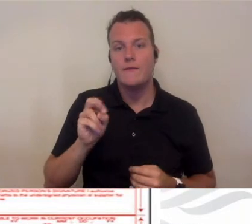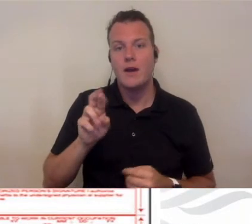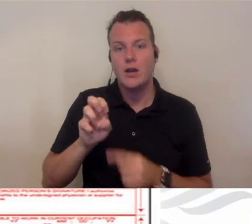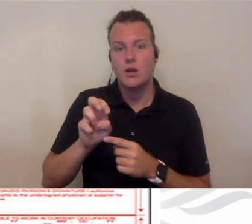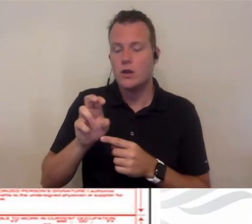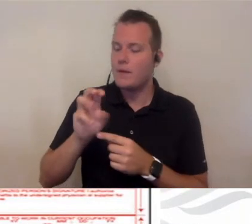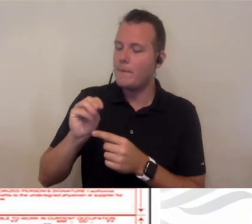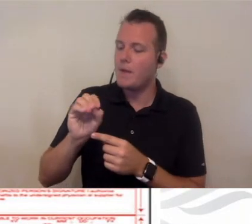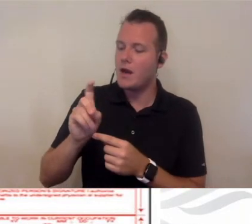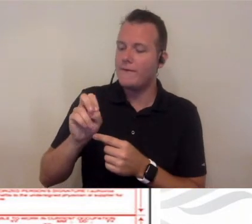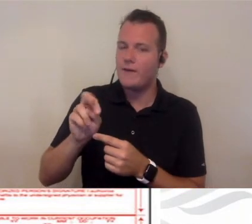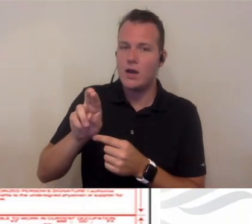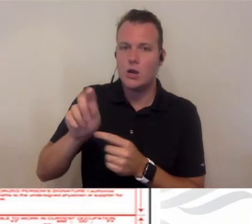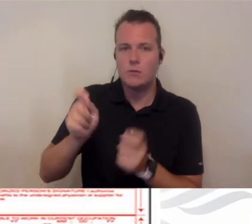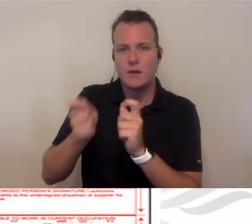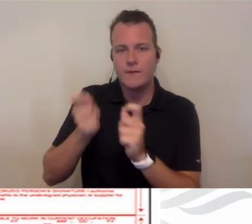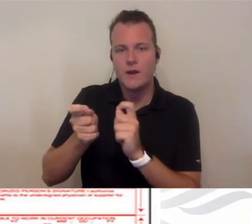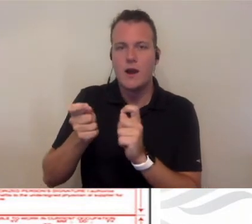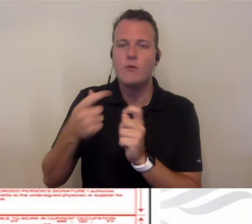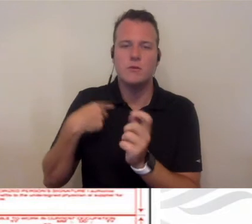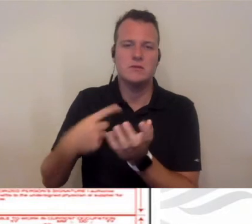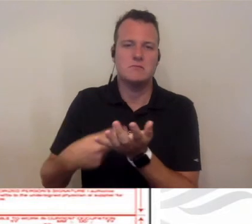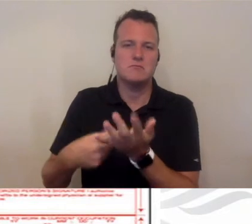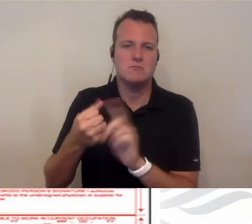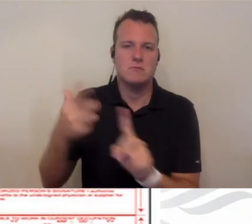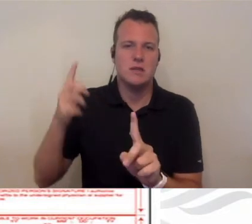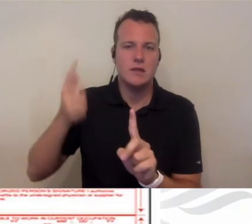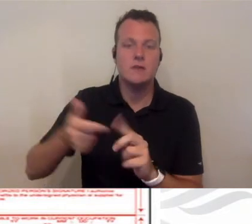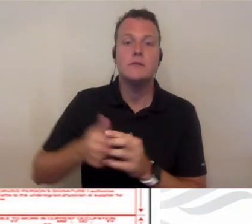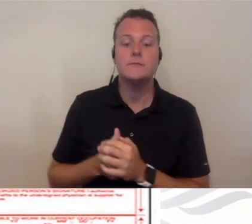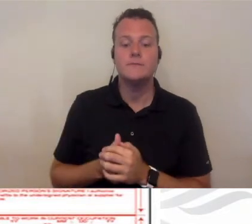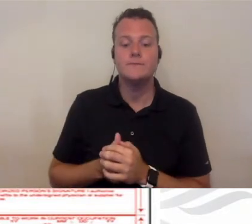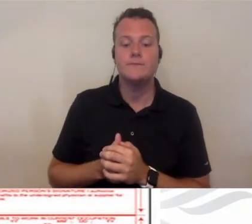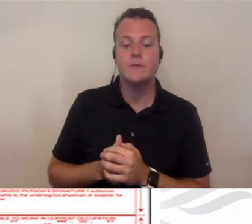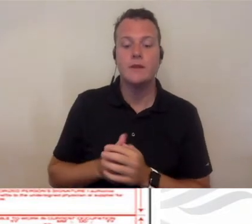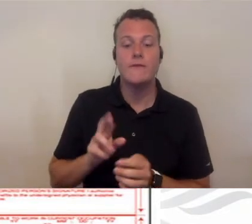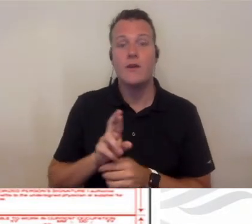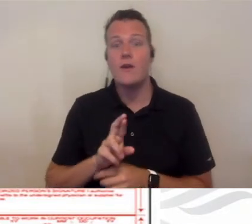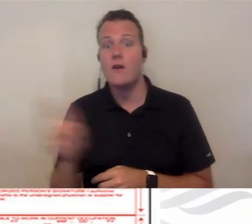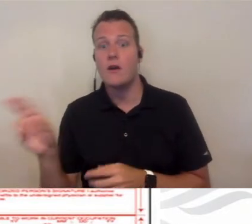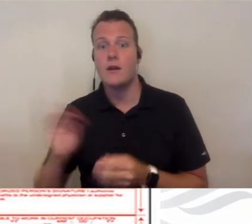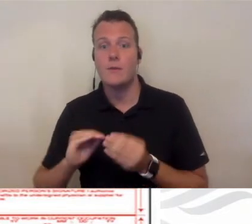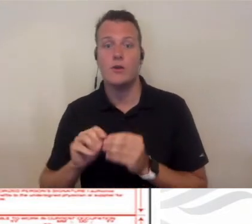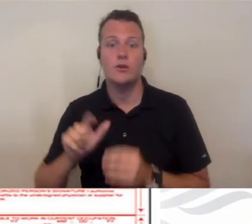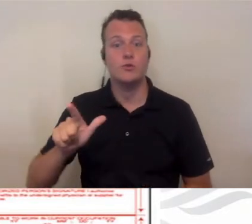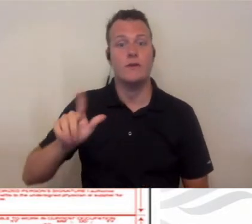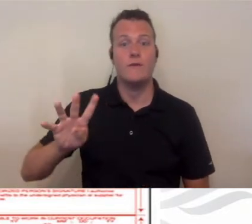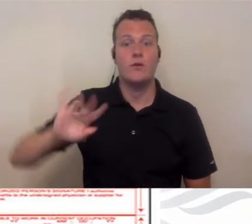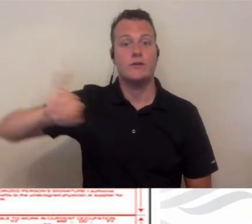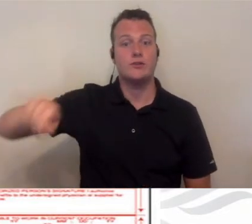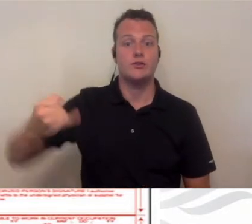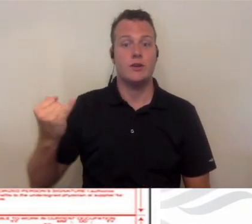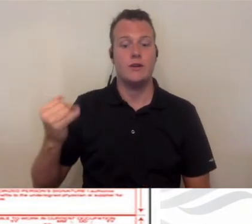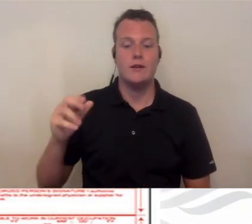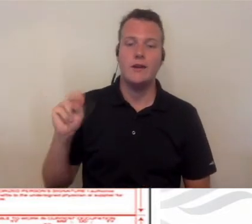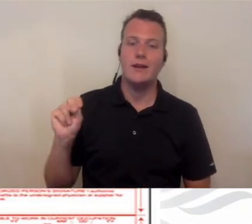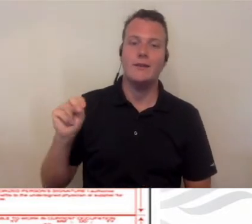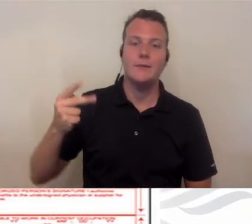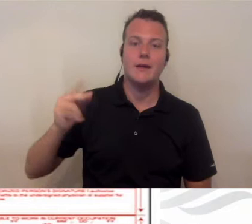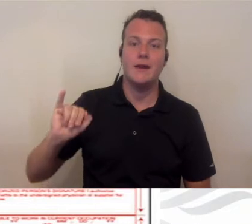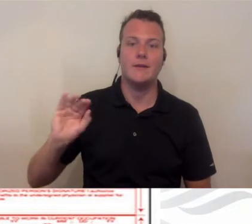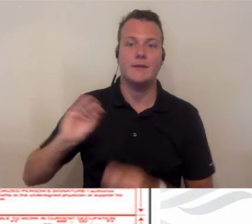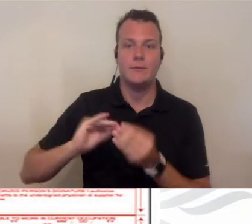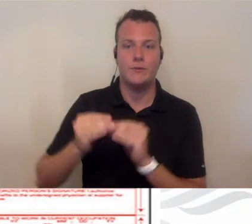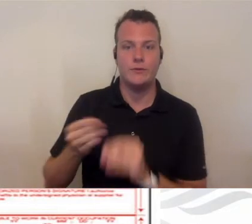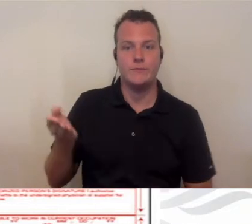those, as well as at the far right, in box 24J, your NPI number goes